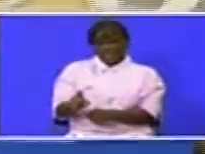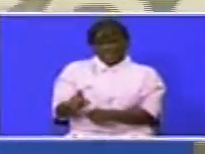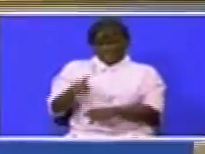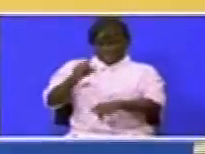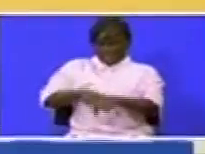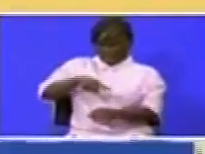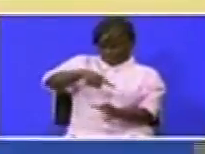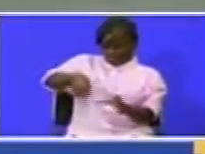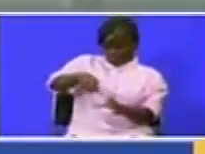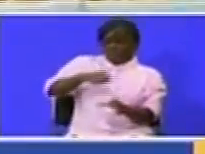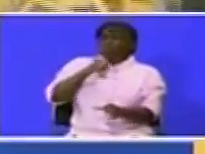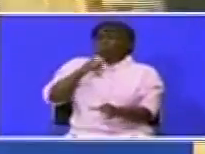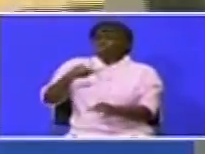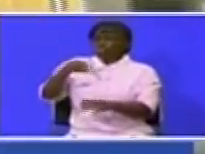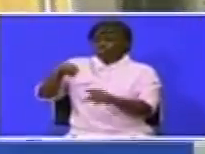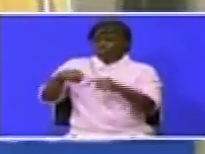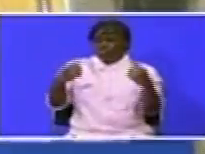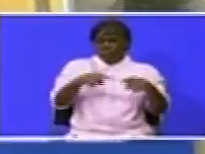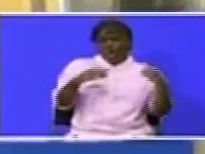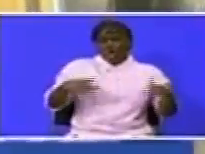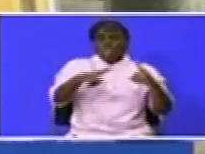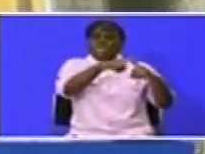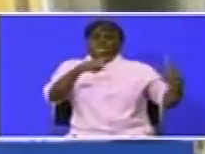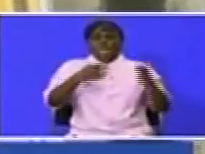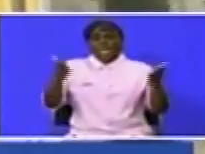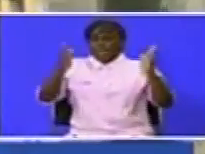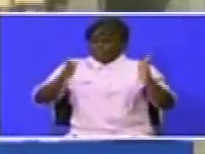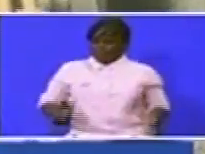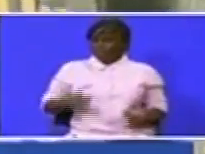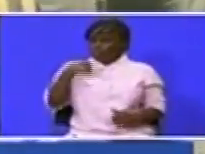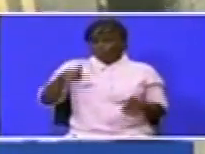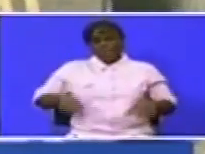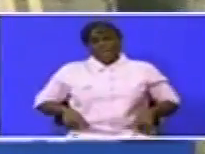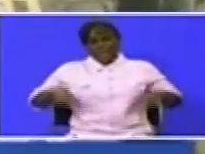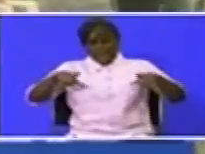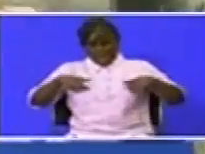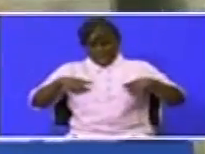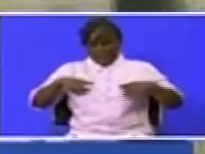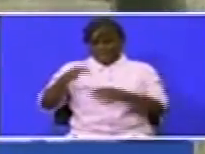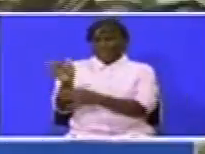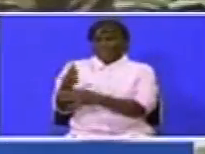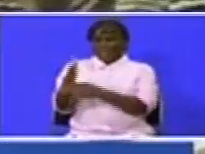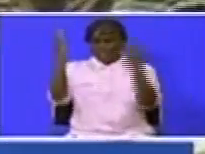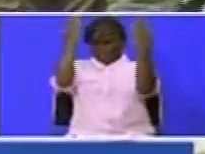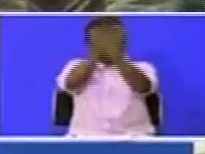in order not to injure or kill anyone that could be buried alive. As of Thursday night,